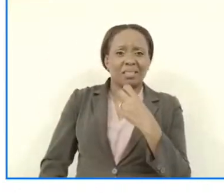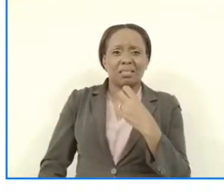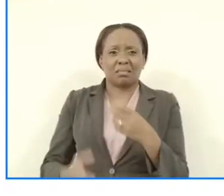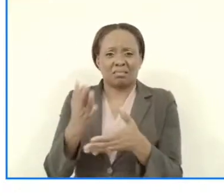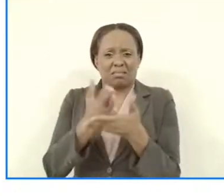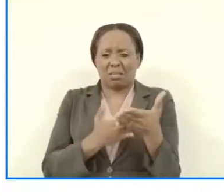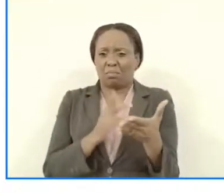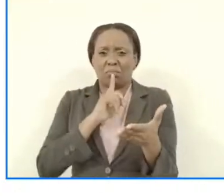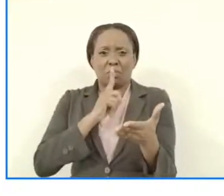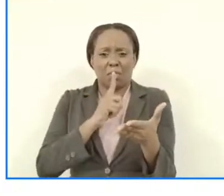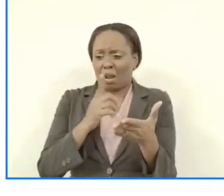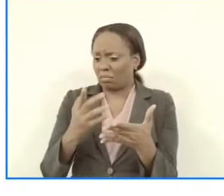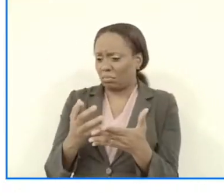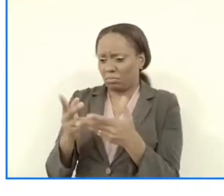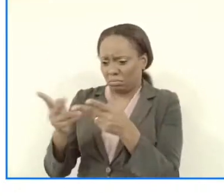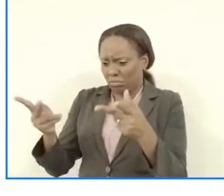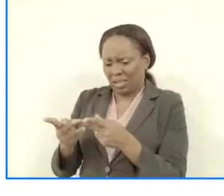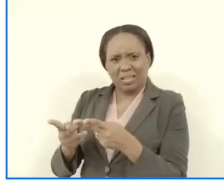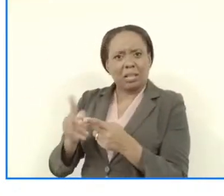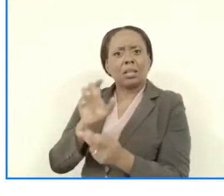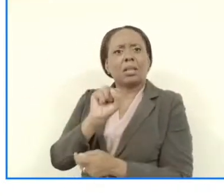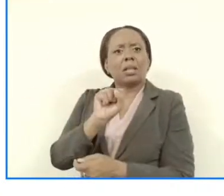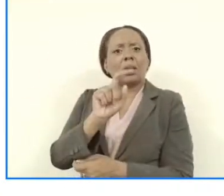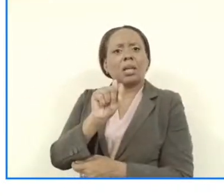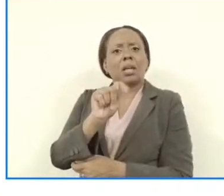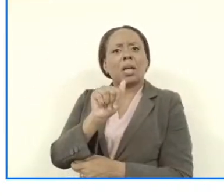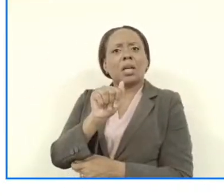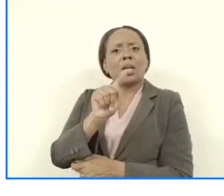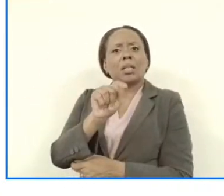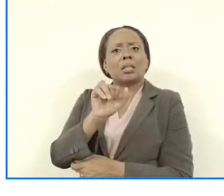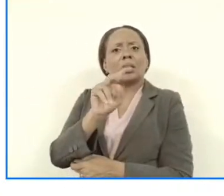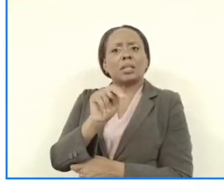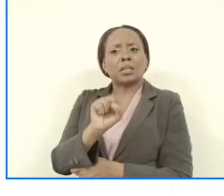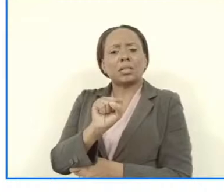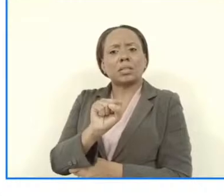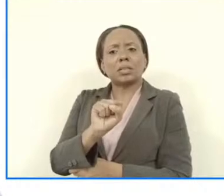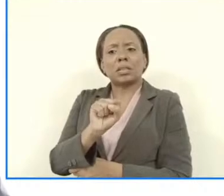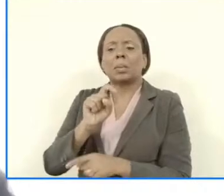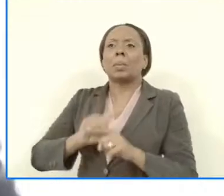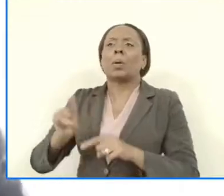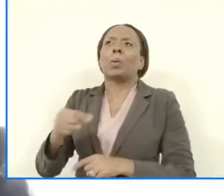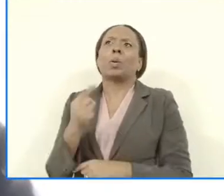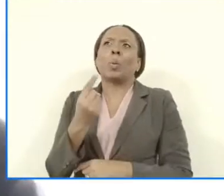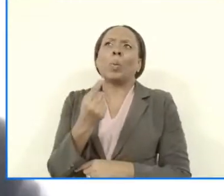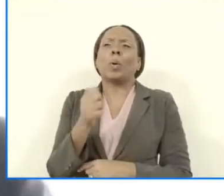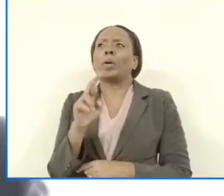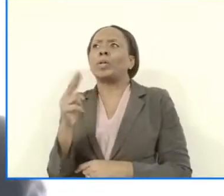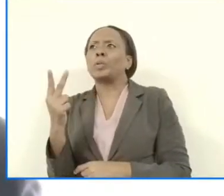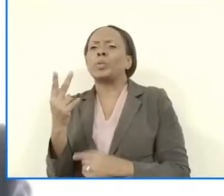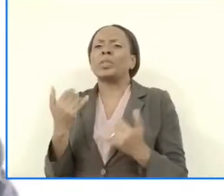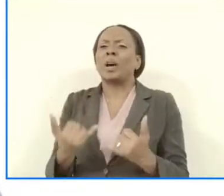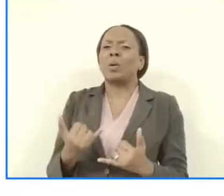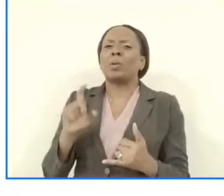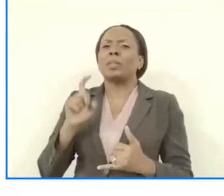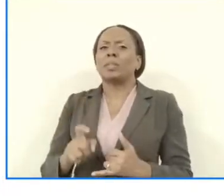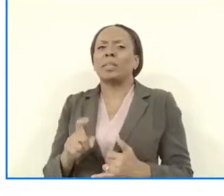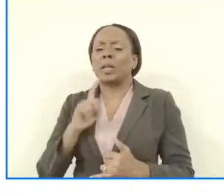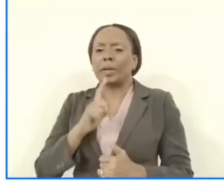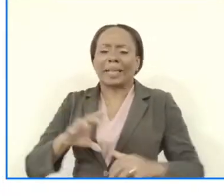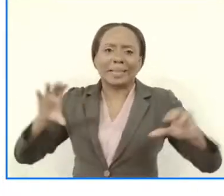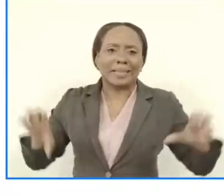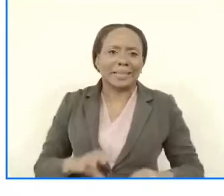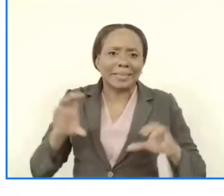remote line stations. We have cleared most of those. We are dealing now with just 1 or 2. For instance, in Whitehill, that is